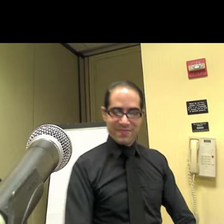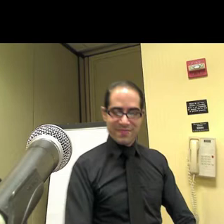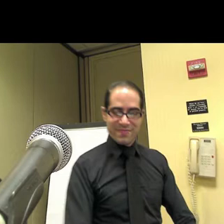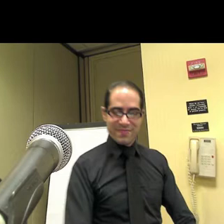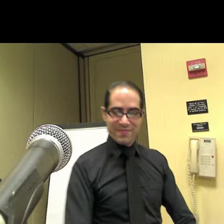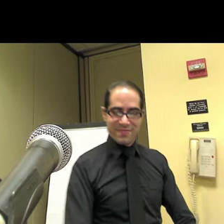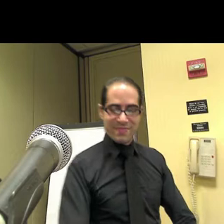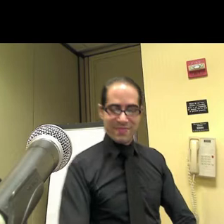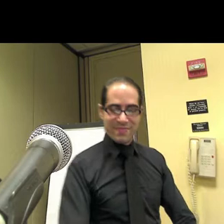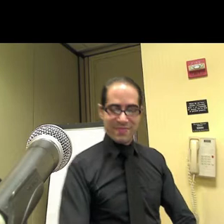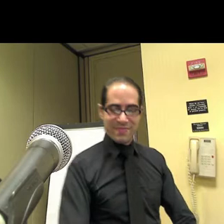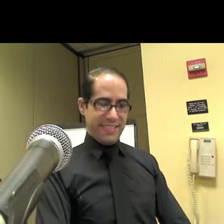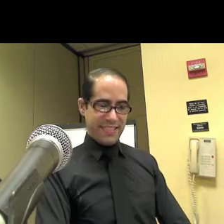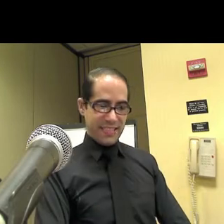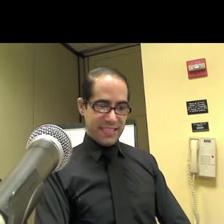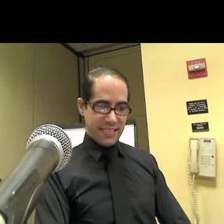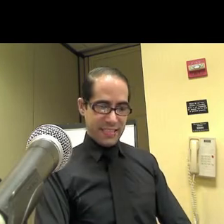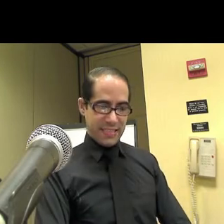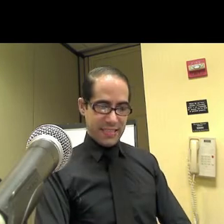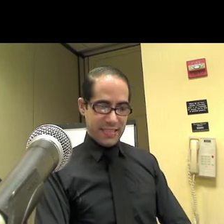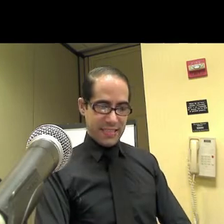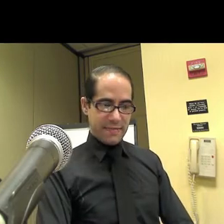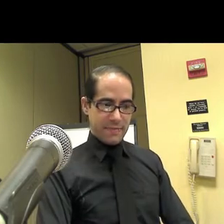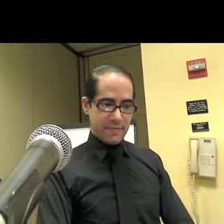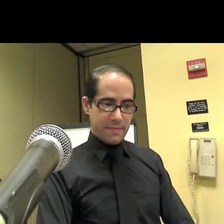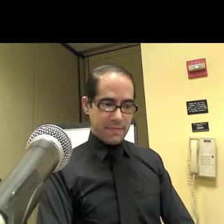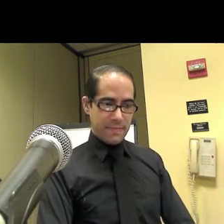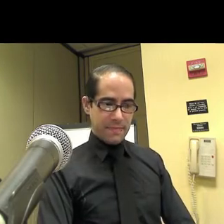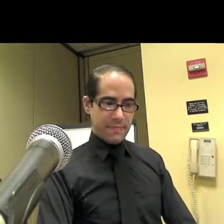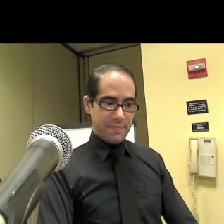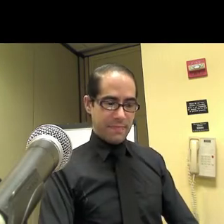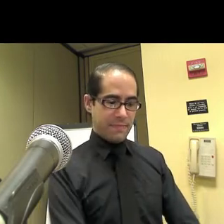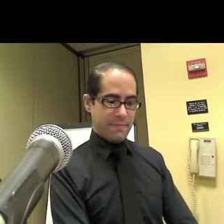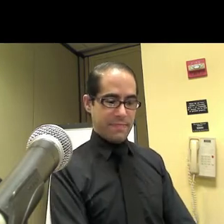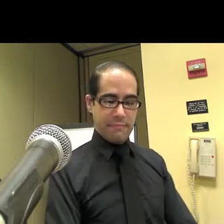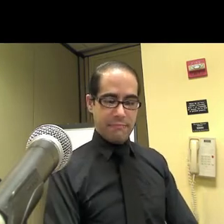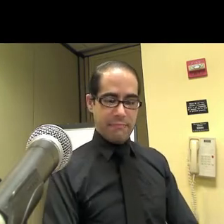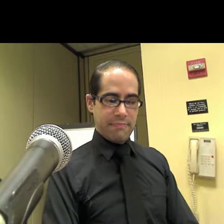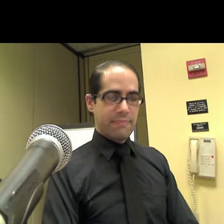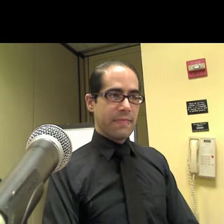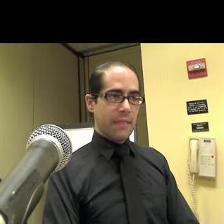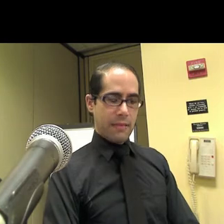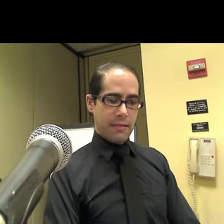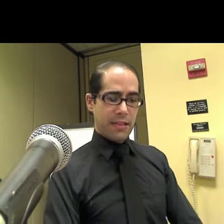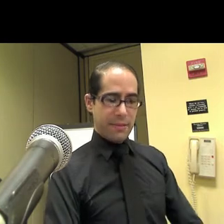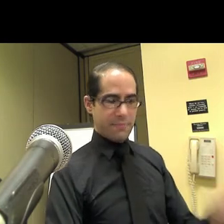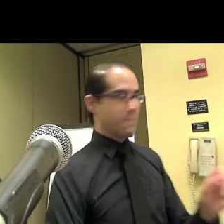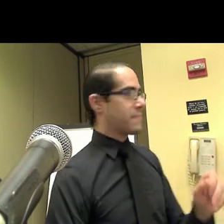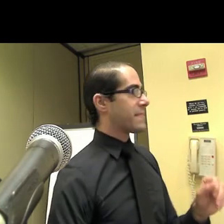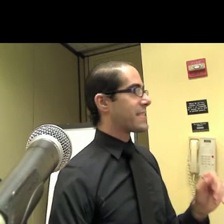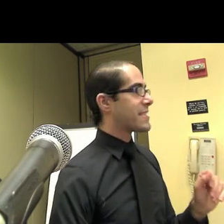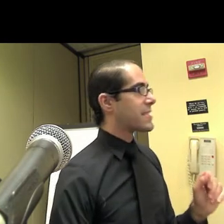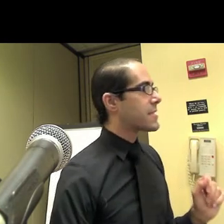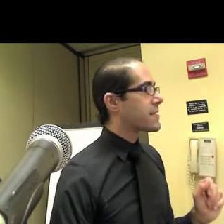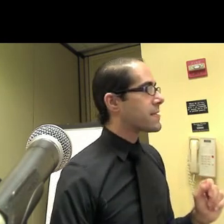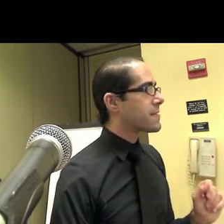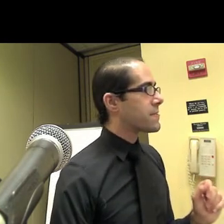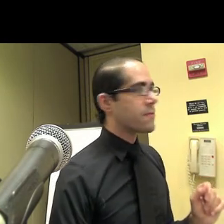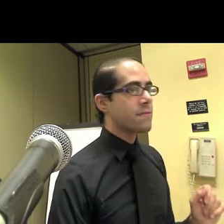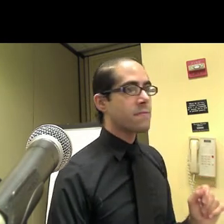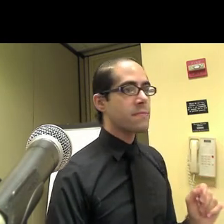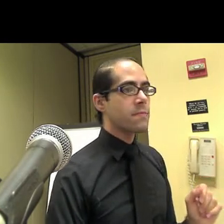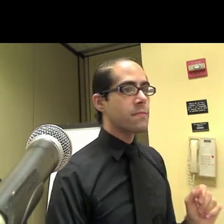but we've just got lexicon terminology in American Sign Language and not just in English.